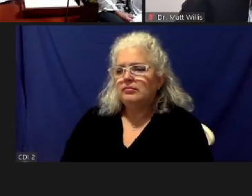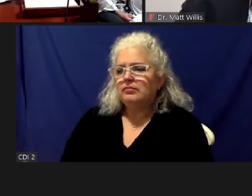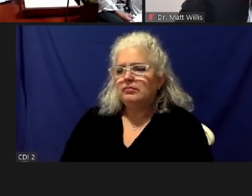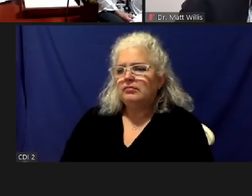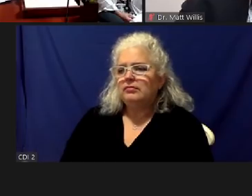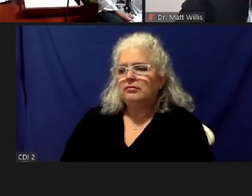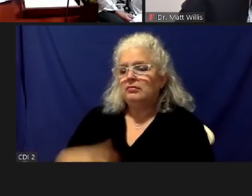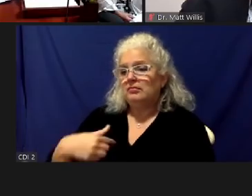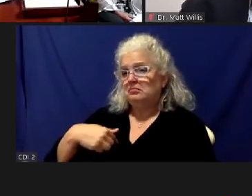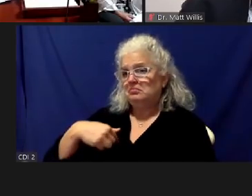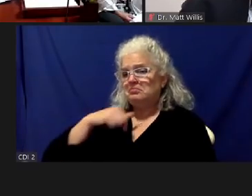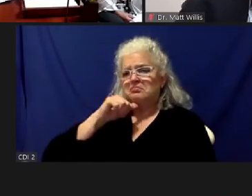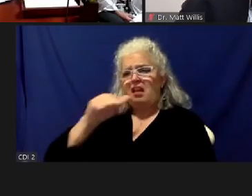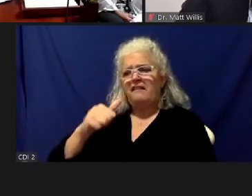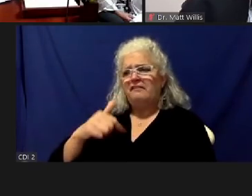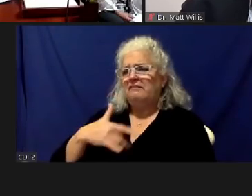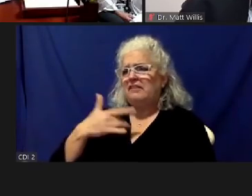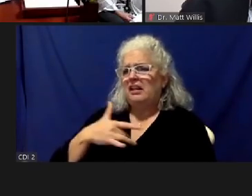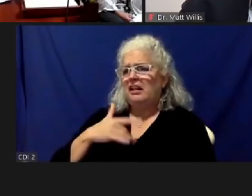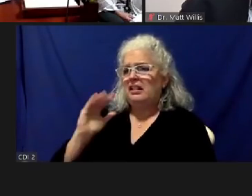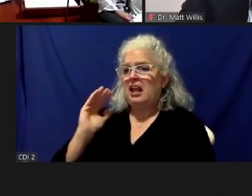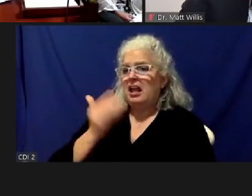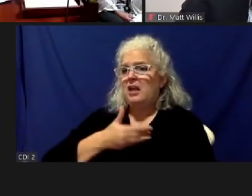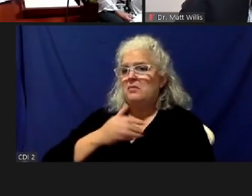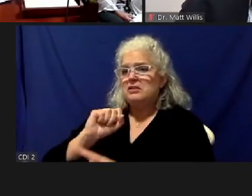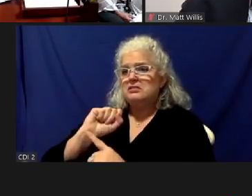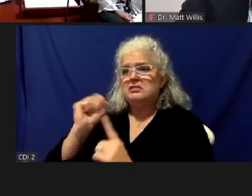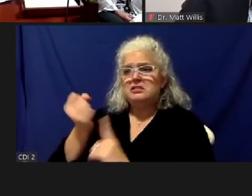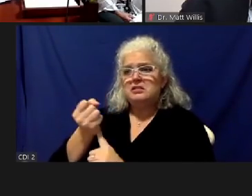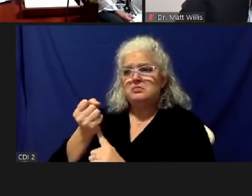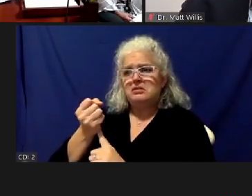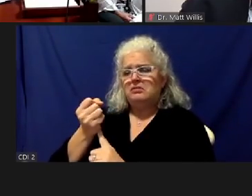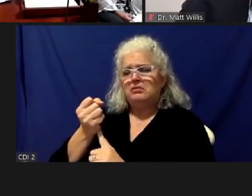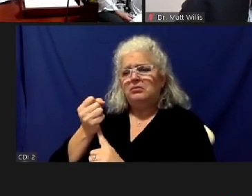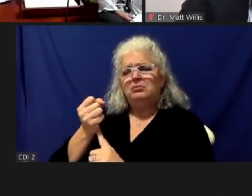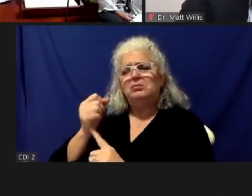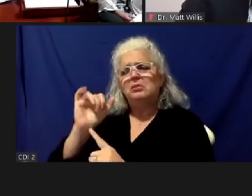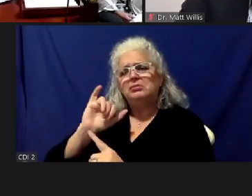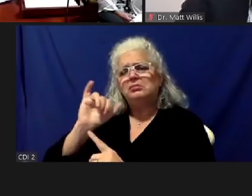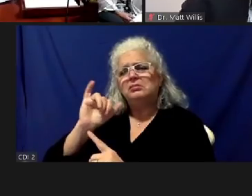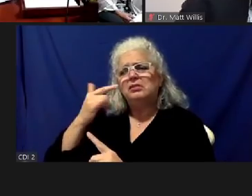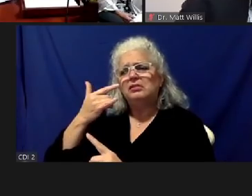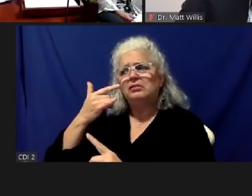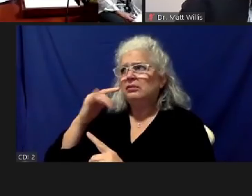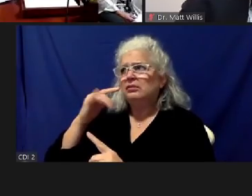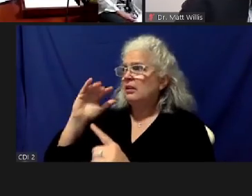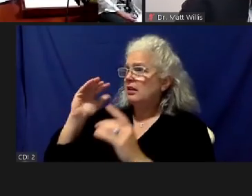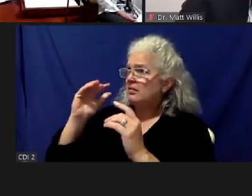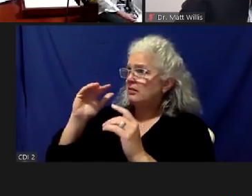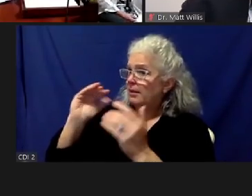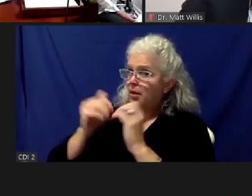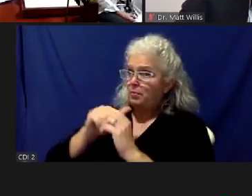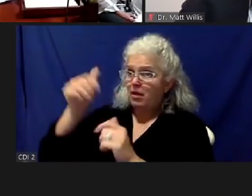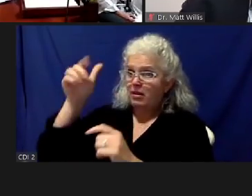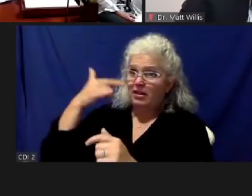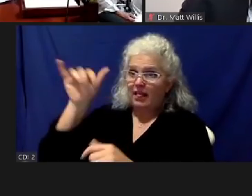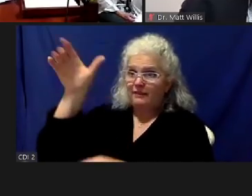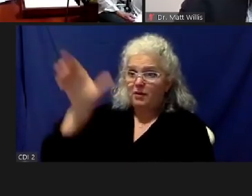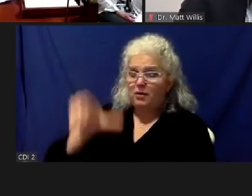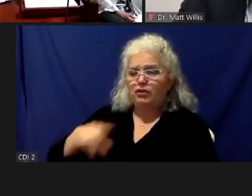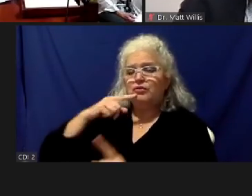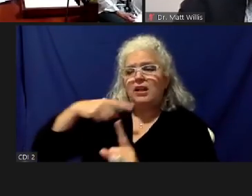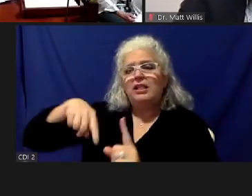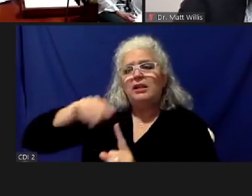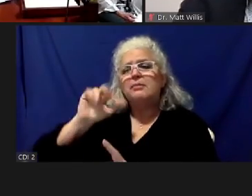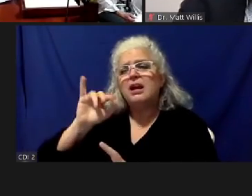spirit of collaboration here in the county for us to really kind of be working together. And that, there's so much confusion to the community. Where am I? I'm